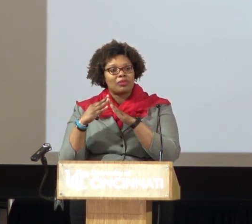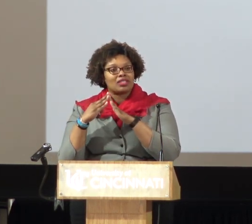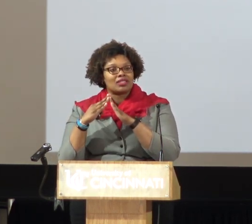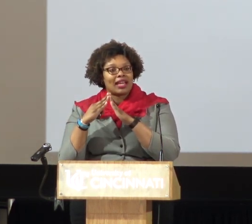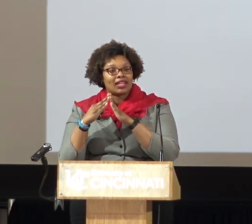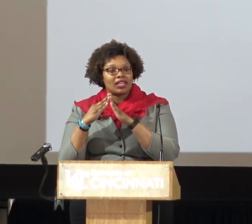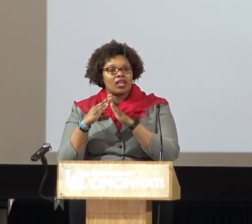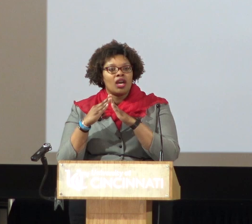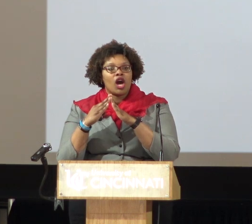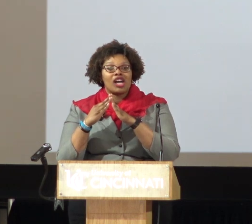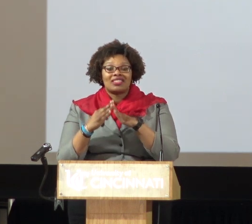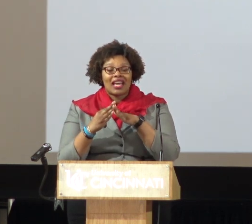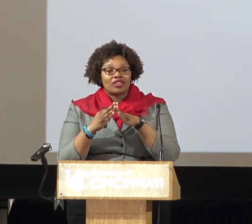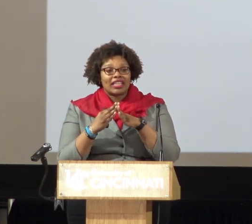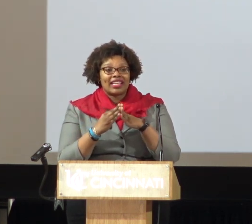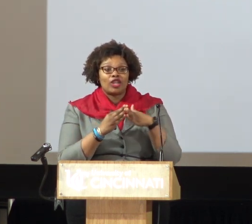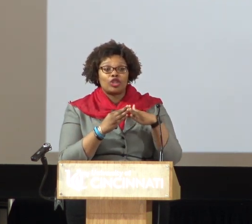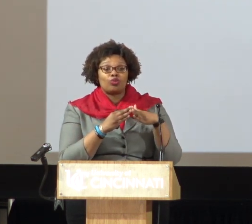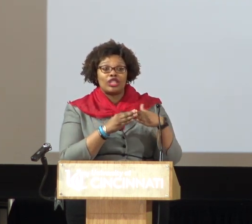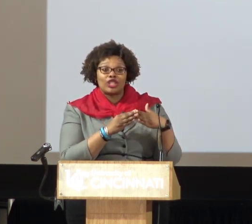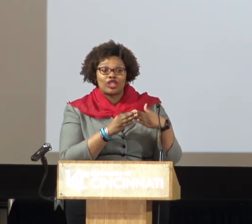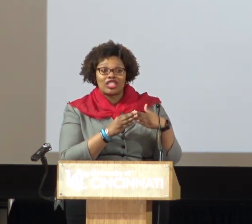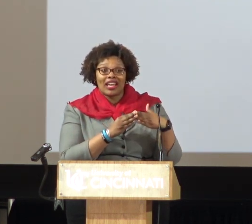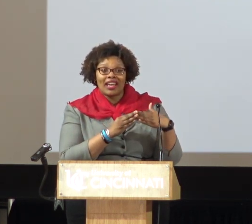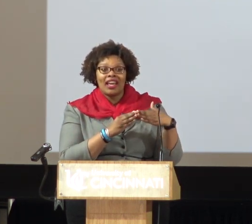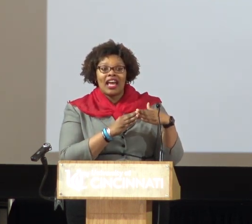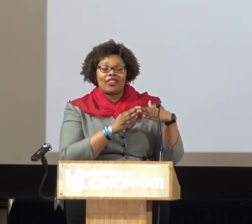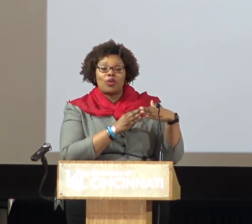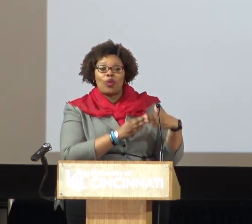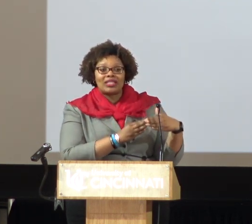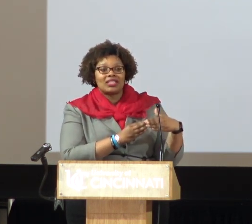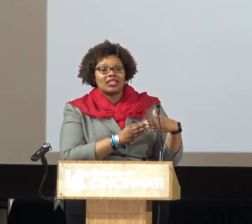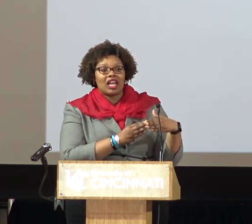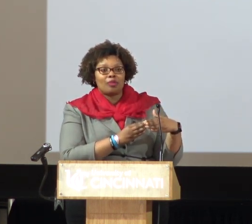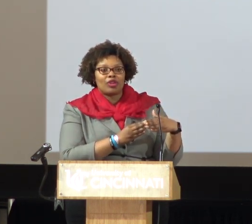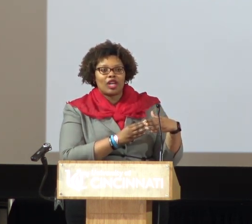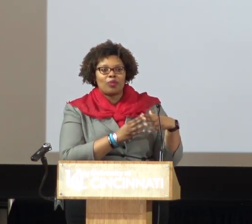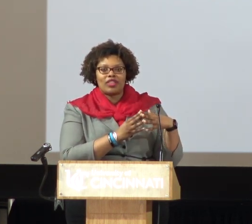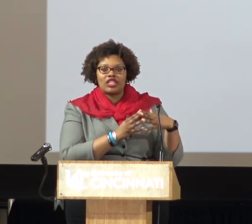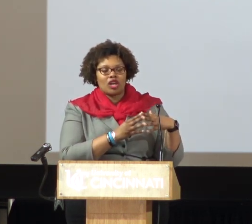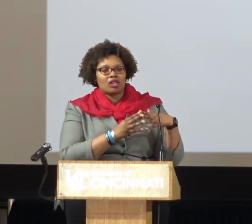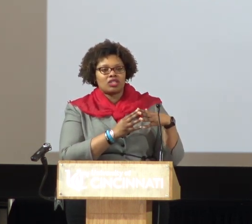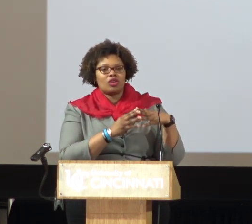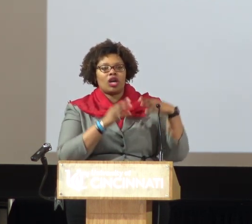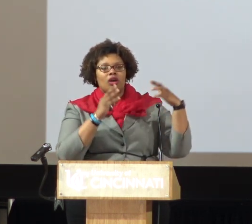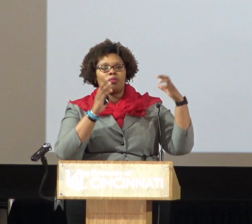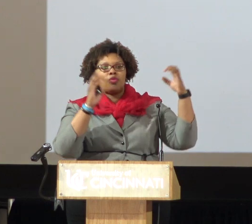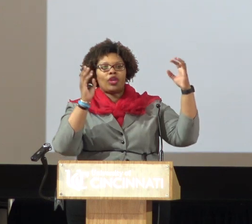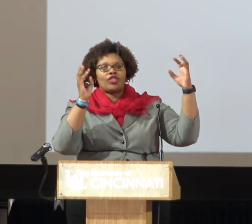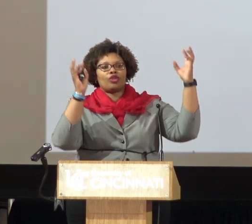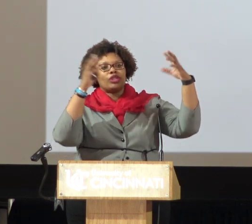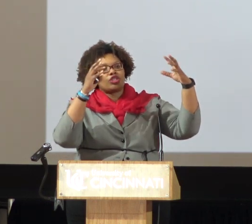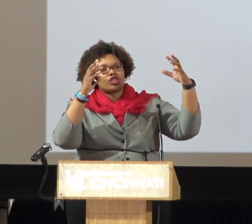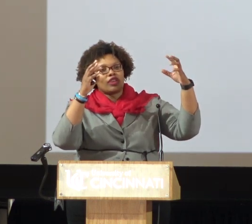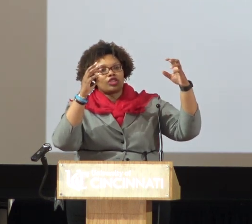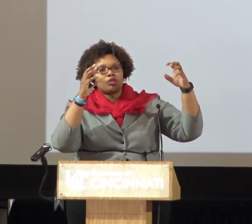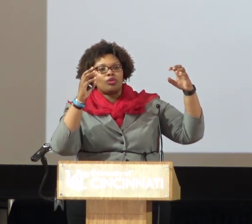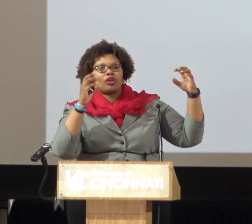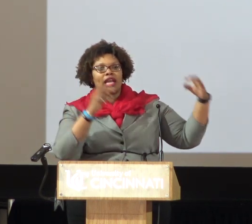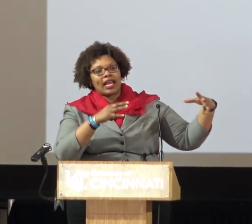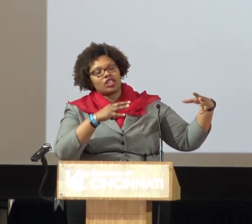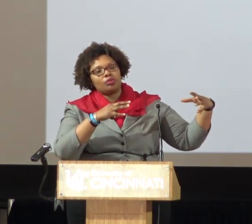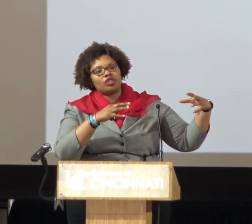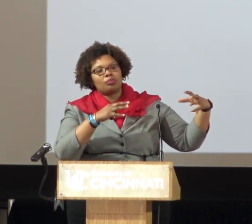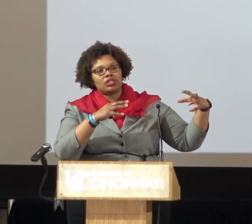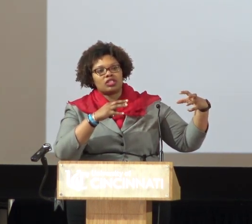health gap in Cincinnati. On Saturday, they held a research day at the West End Library, where they talked with their research advisory